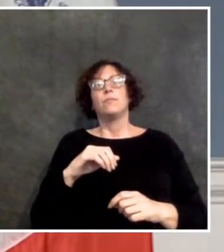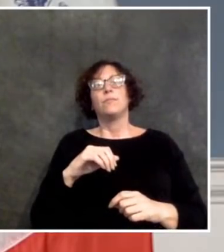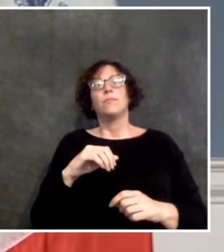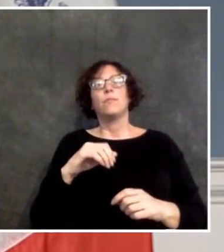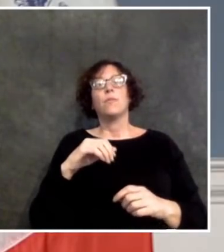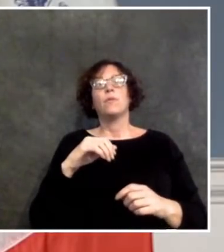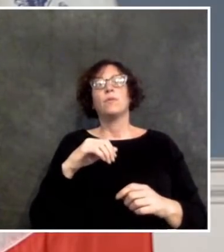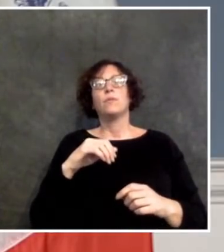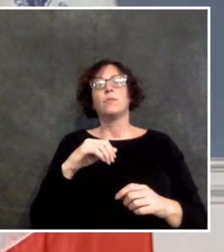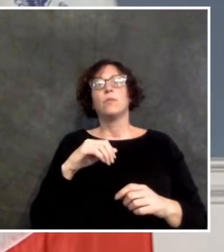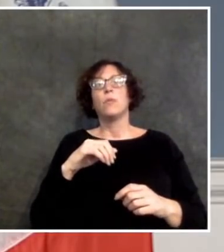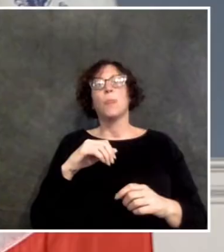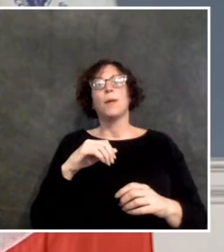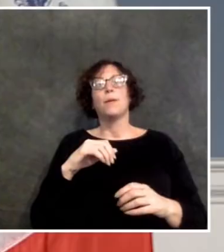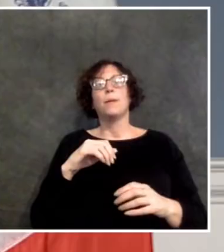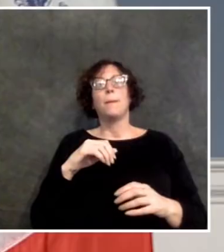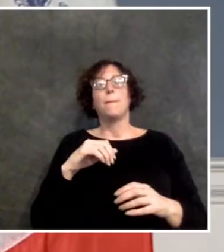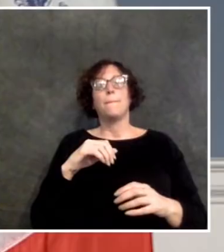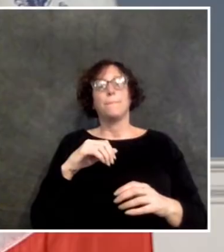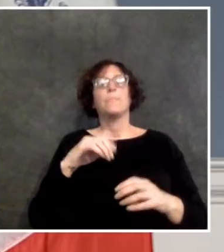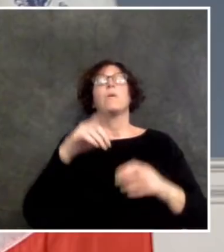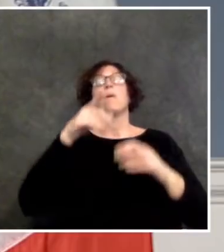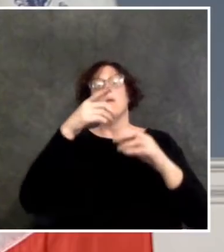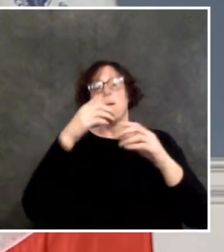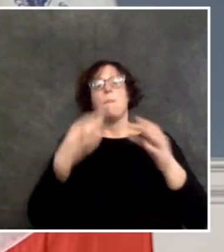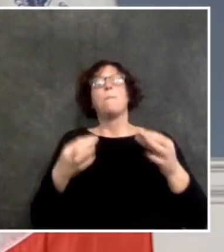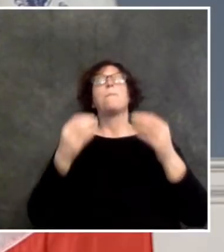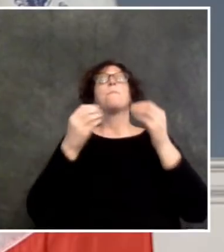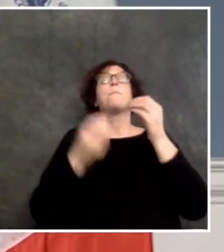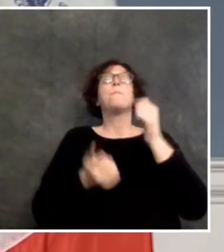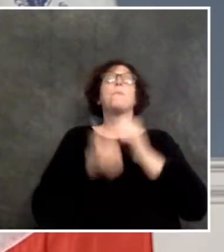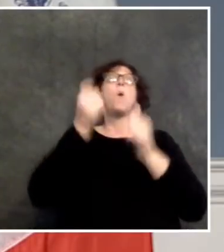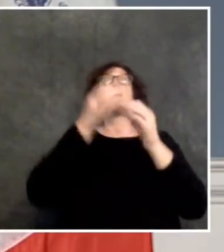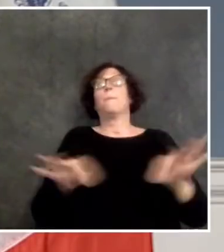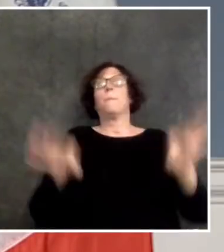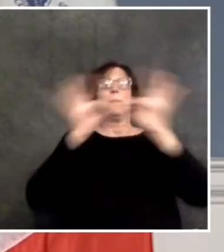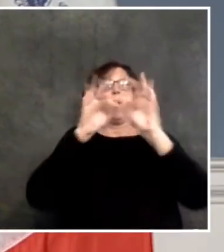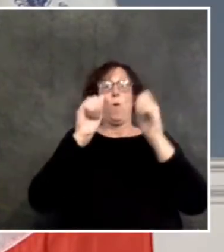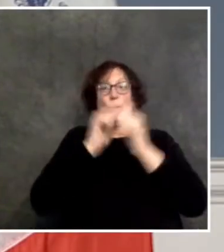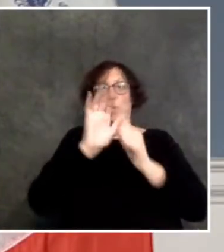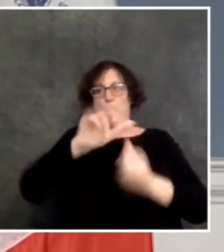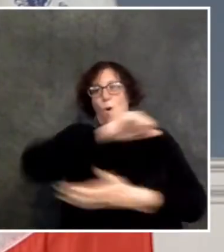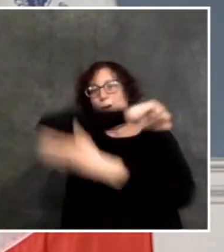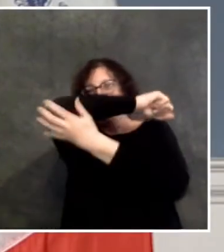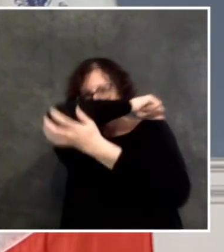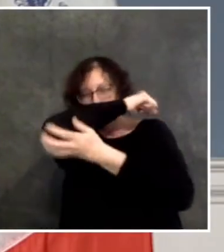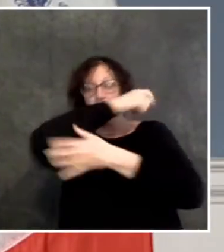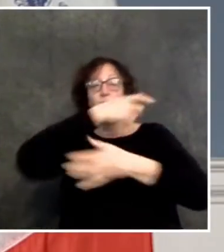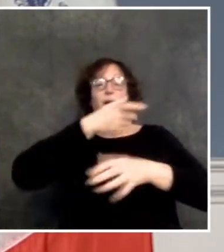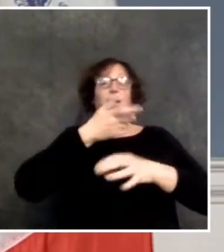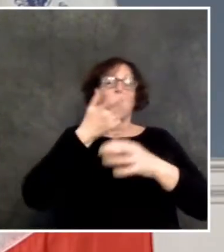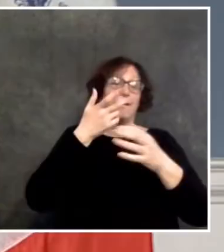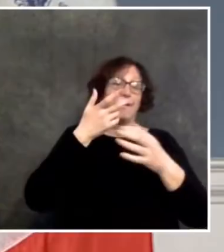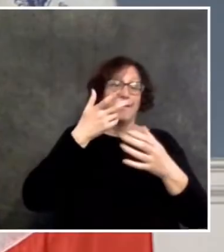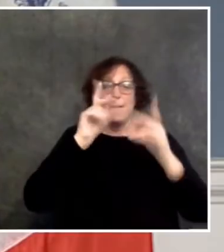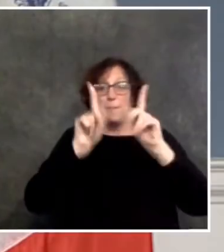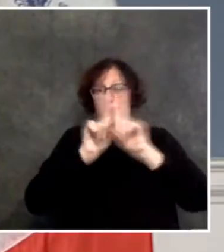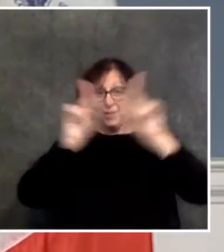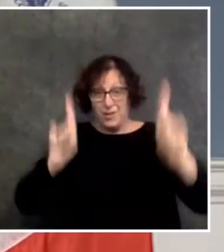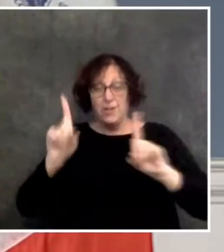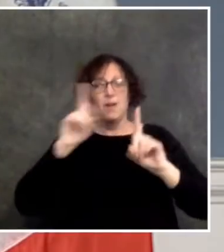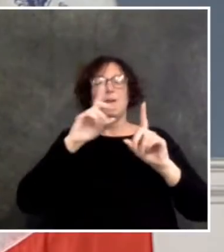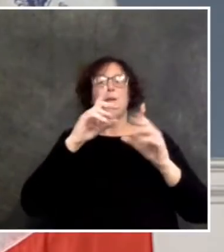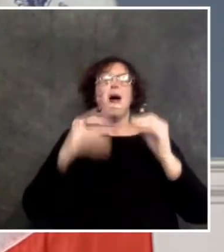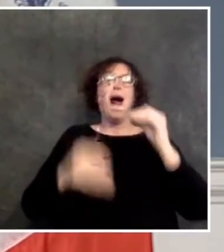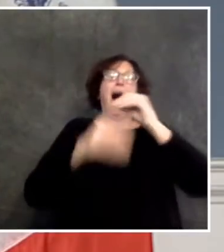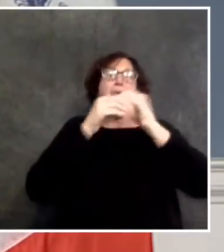felt, look, there's something here, there's some evidence at least, that's when it made sense to put it out there to folks. But in a way, and this is the